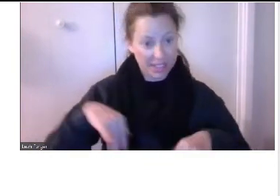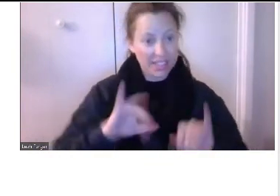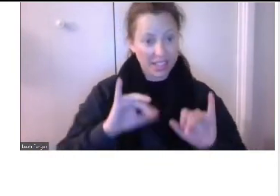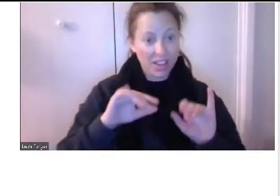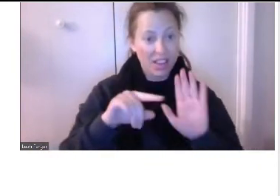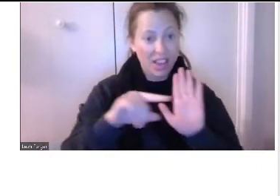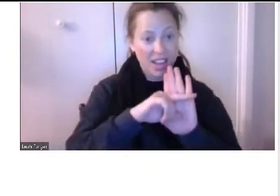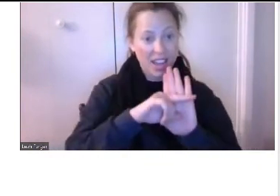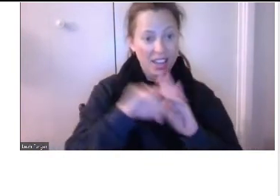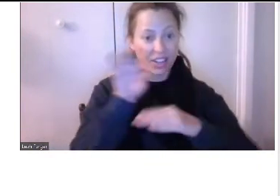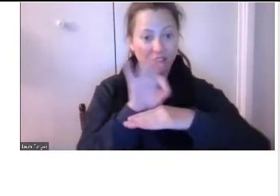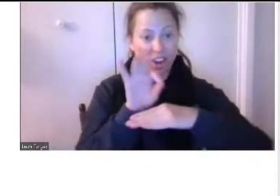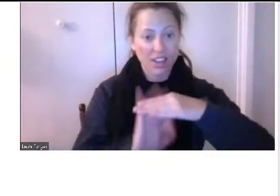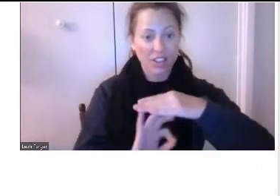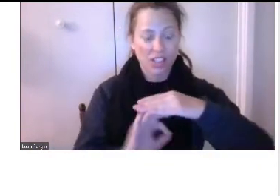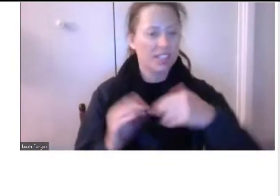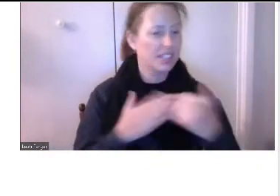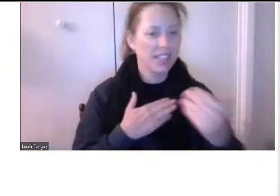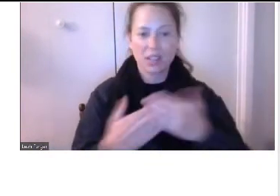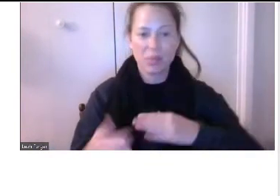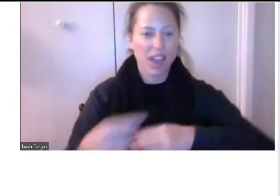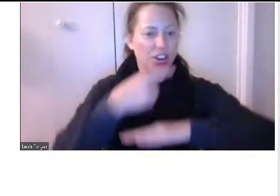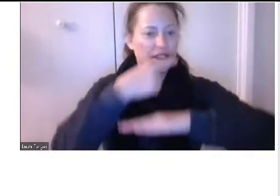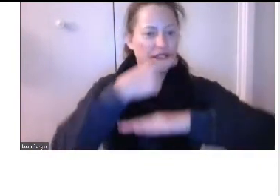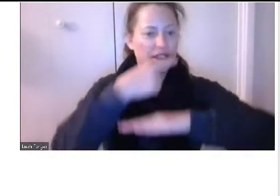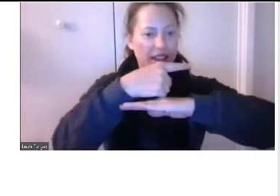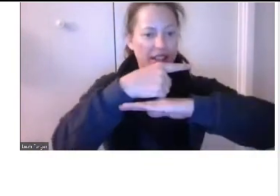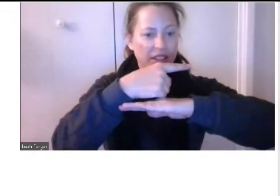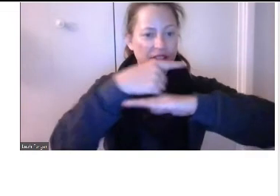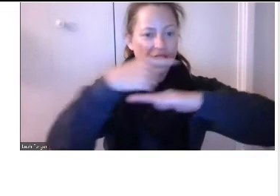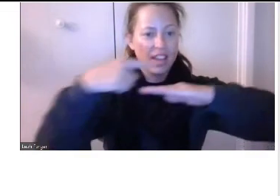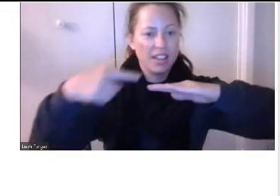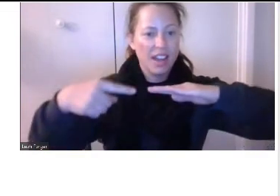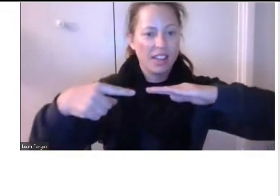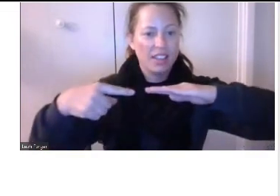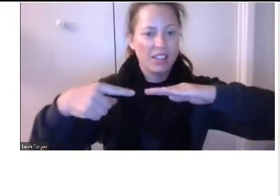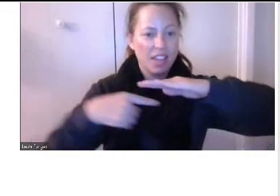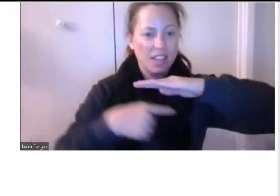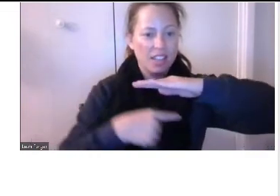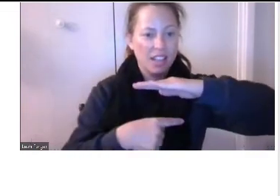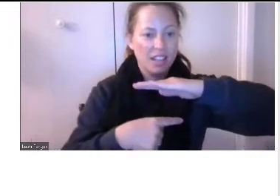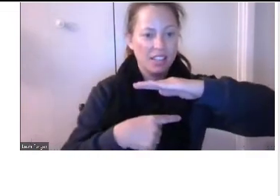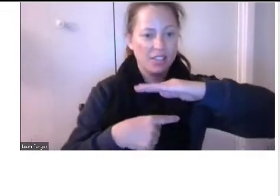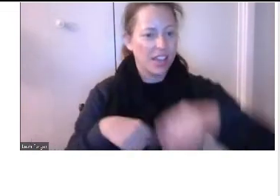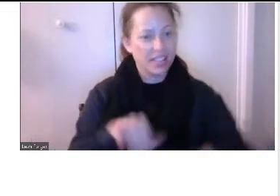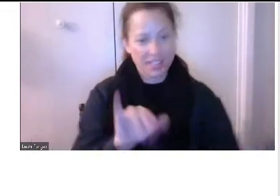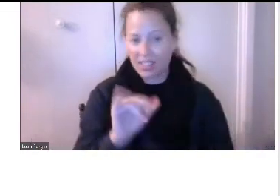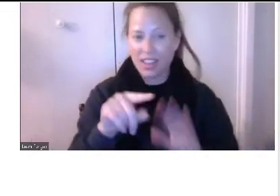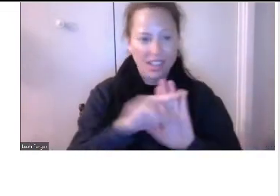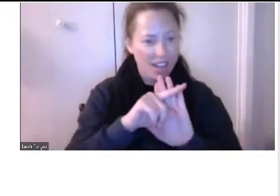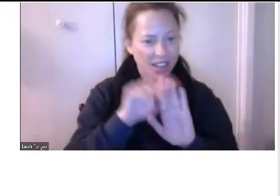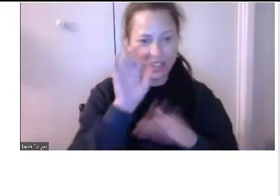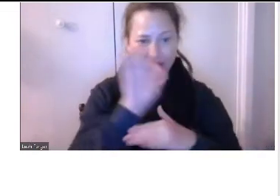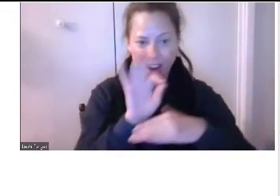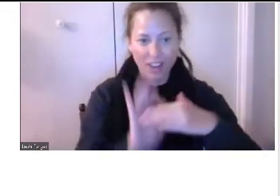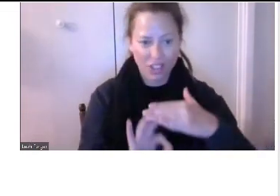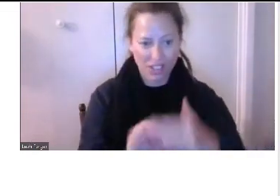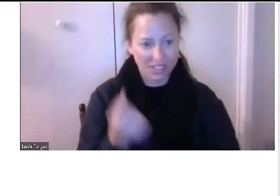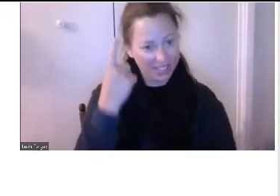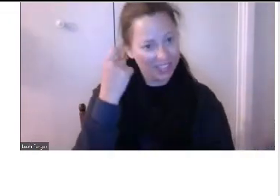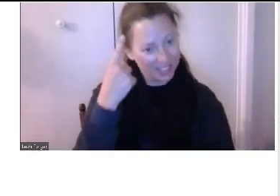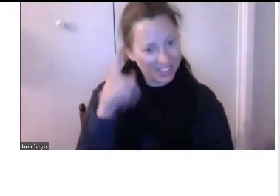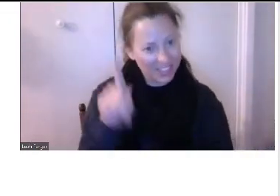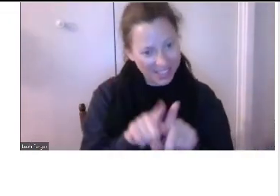fraction, whether the negative's on top, in the middle, or in the denominator. Same thing.